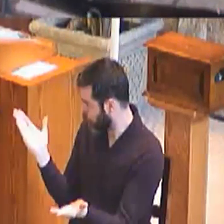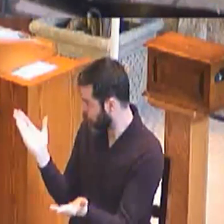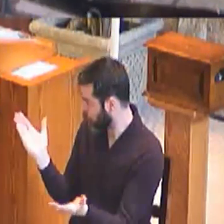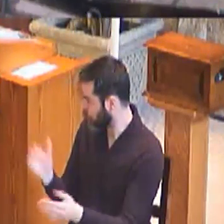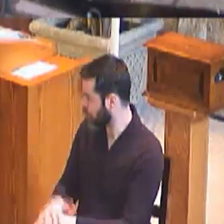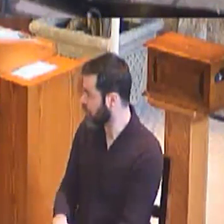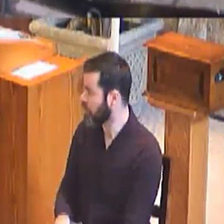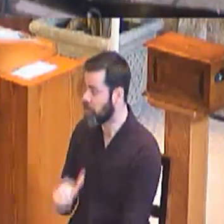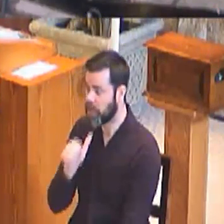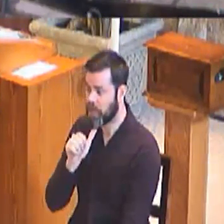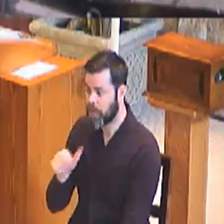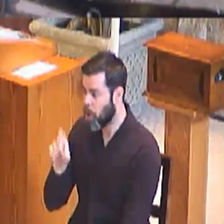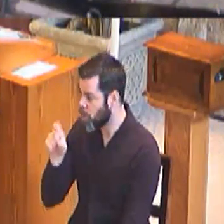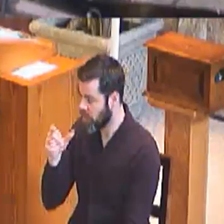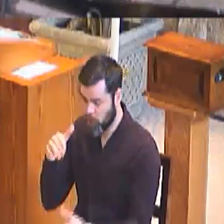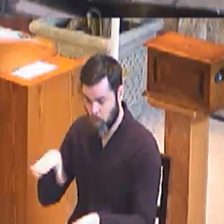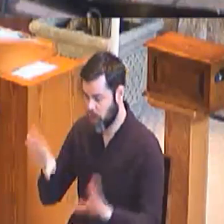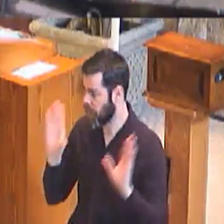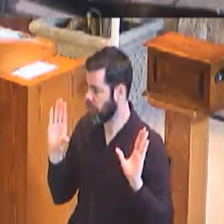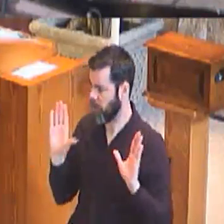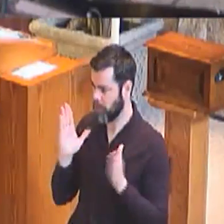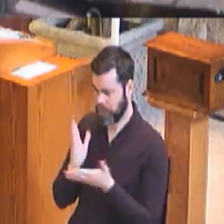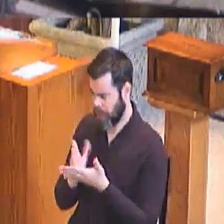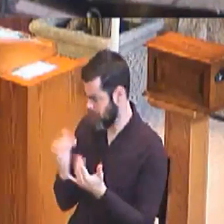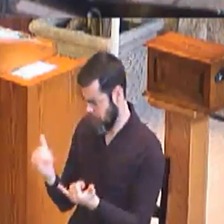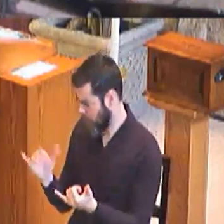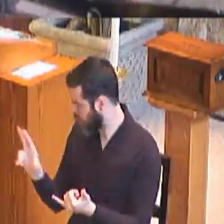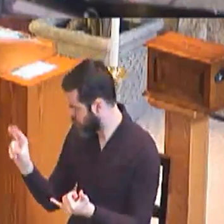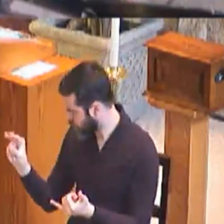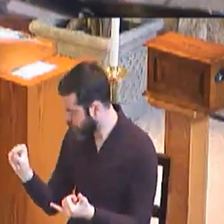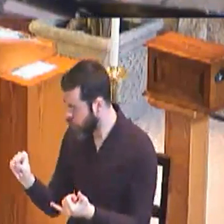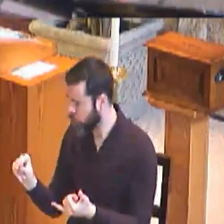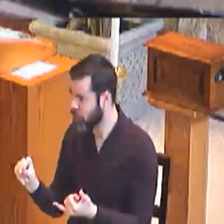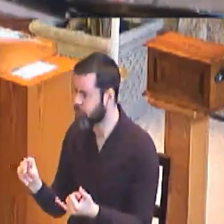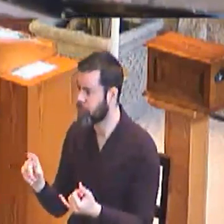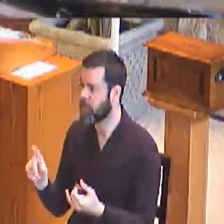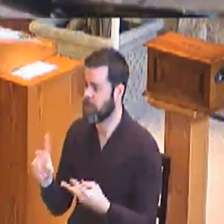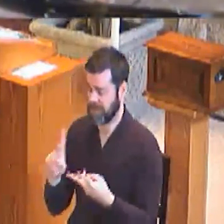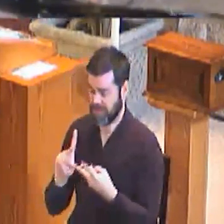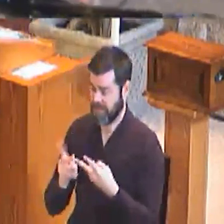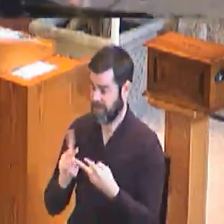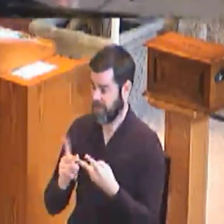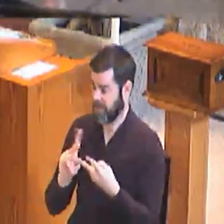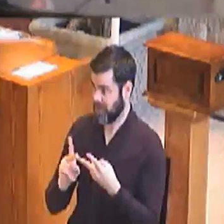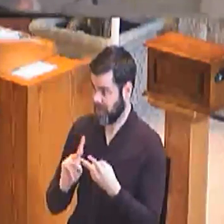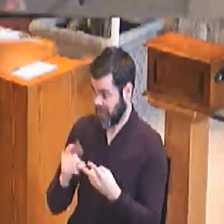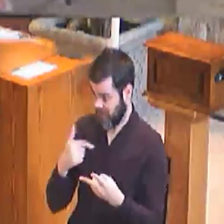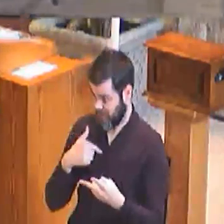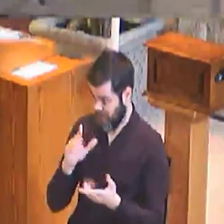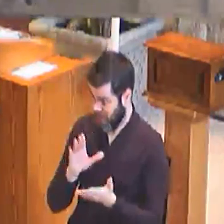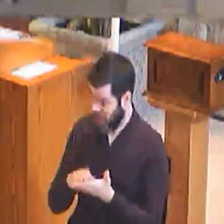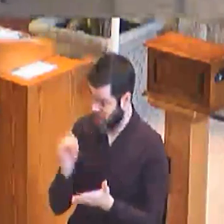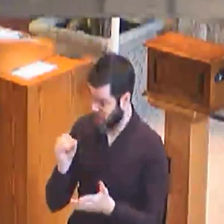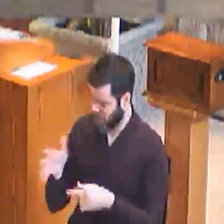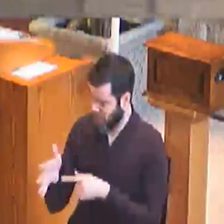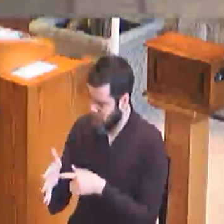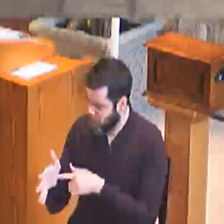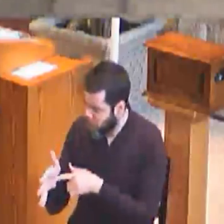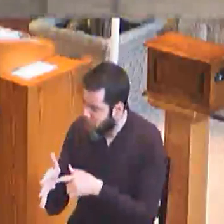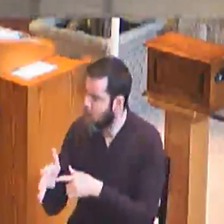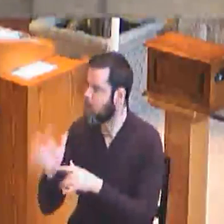need to give up now. I believe the second thing that I can learn from Jerusalem, from that Palm Sunday,